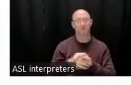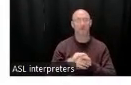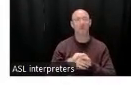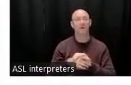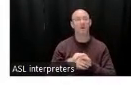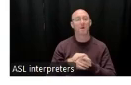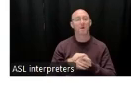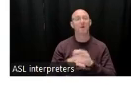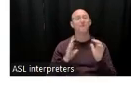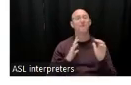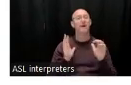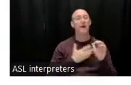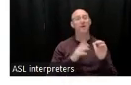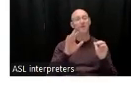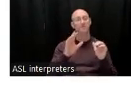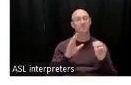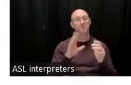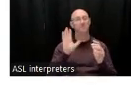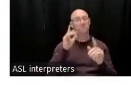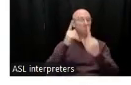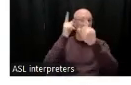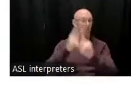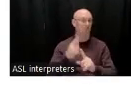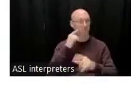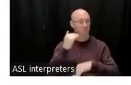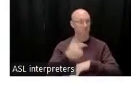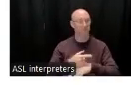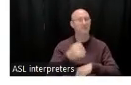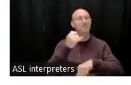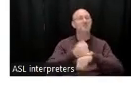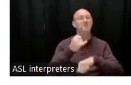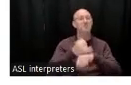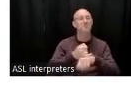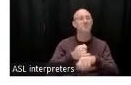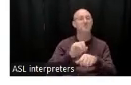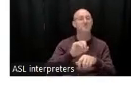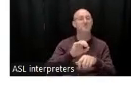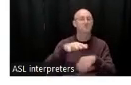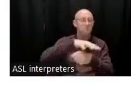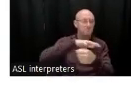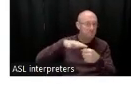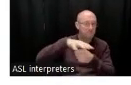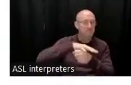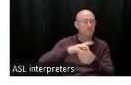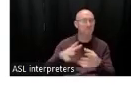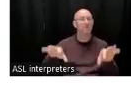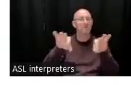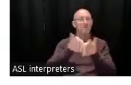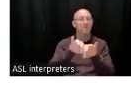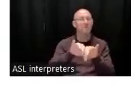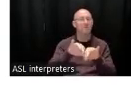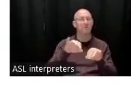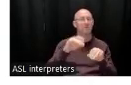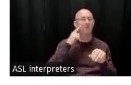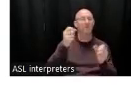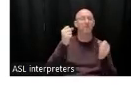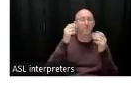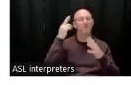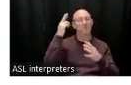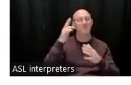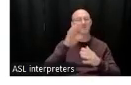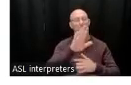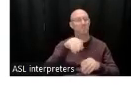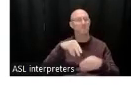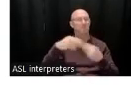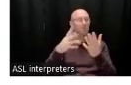our takeaways for today are first just that institutional setting matters in many ways for different aspects of your